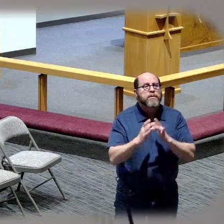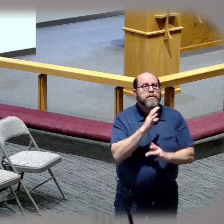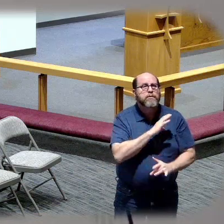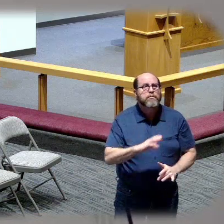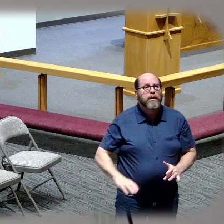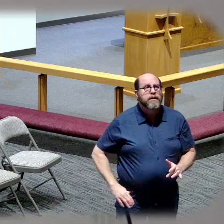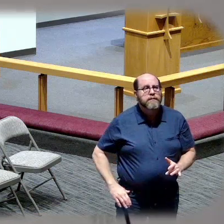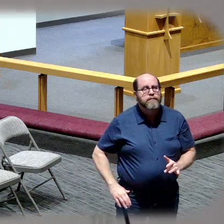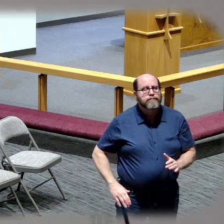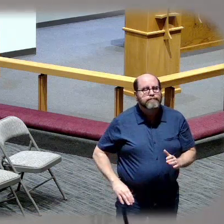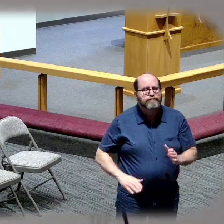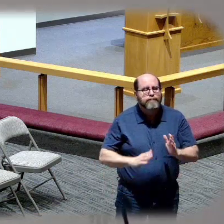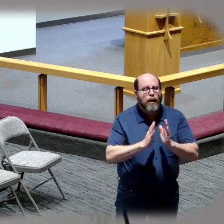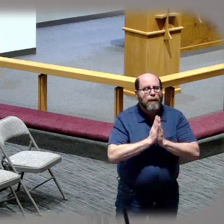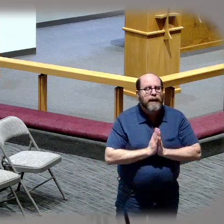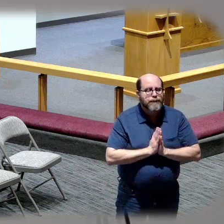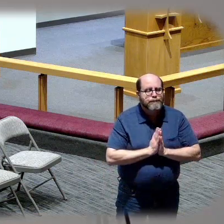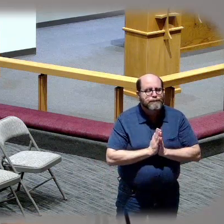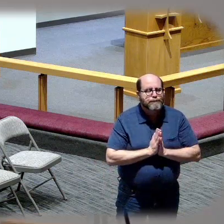Amen.